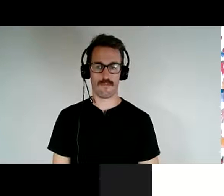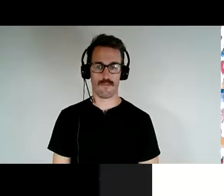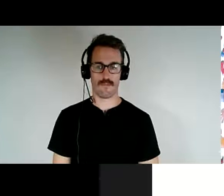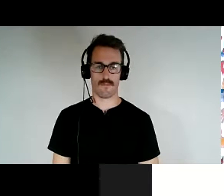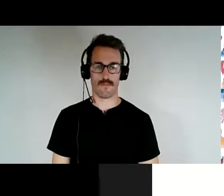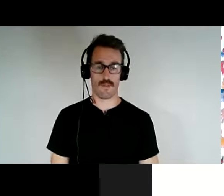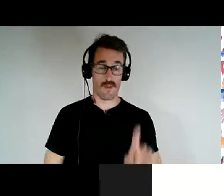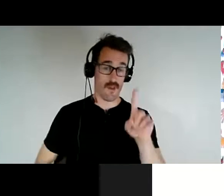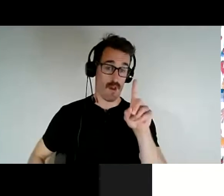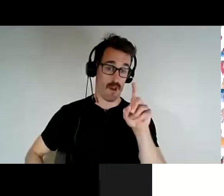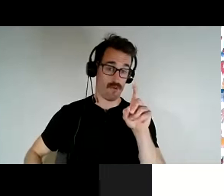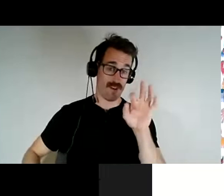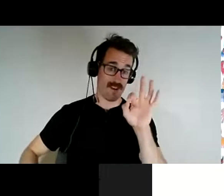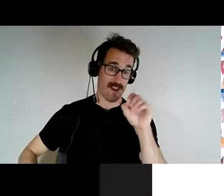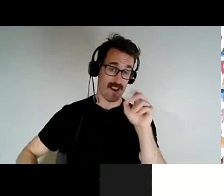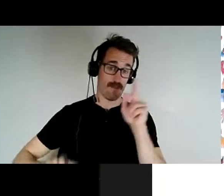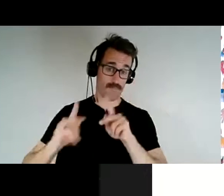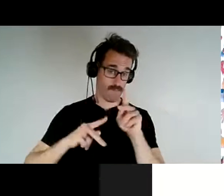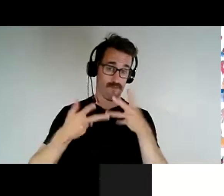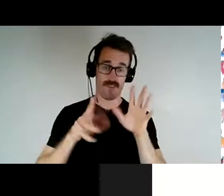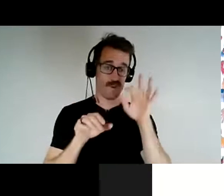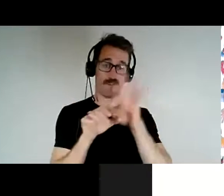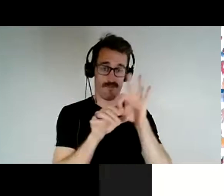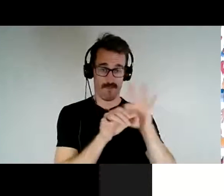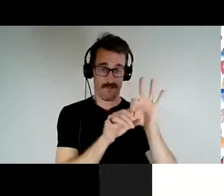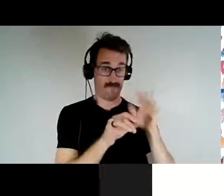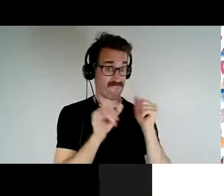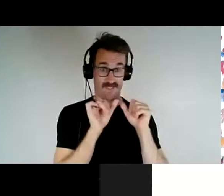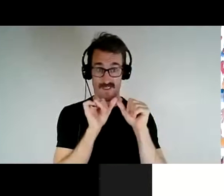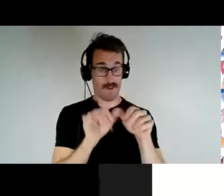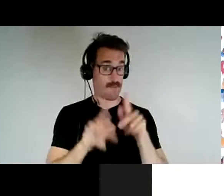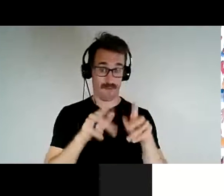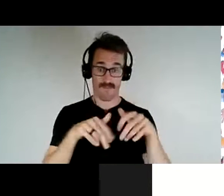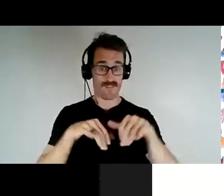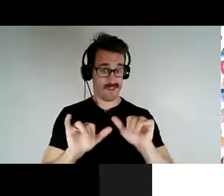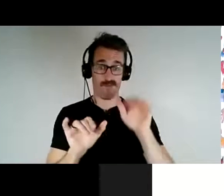190 people have voted now. It's still going, so people are still voting.